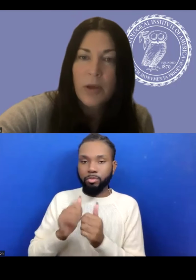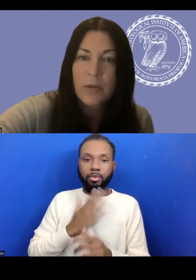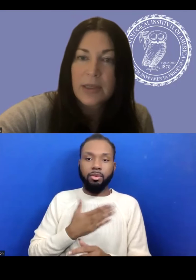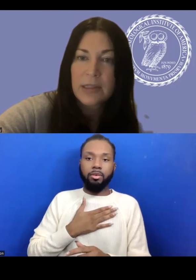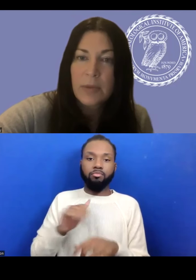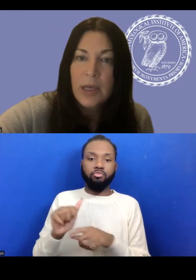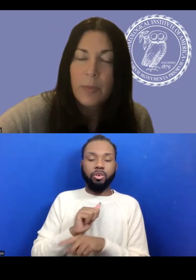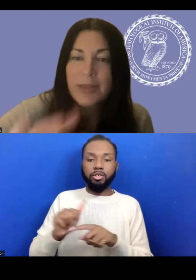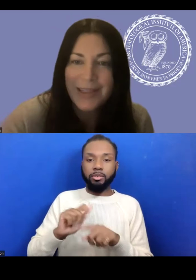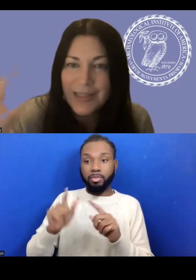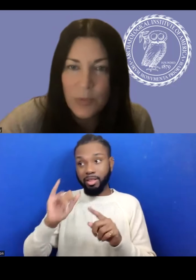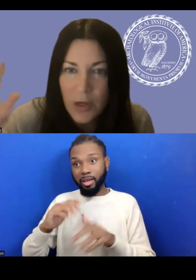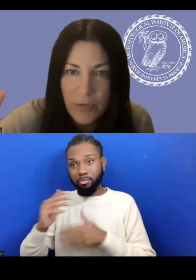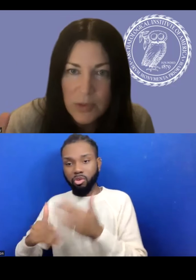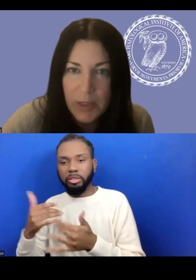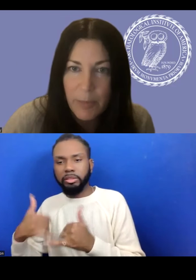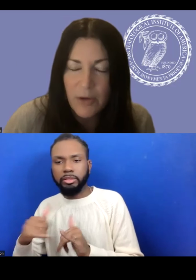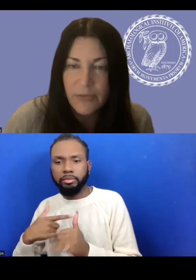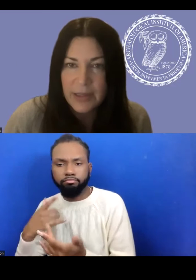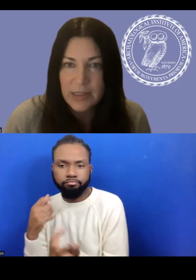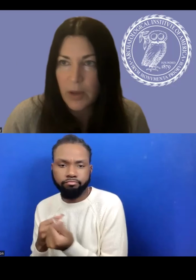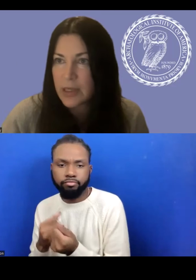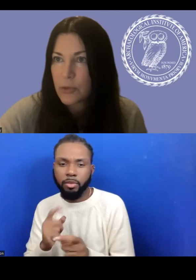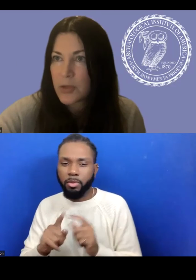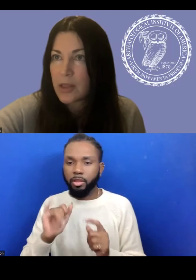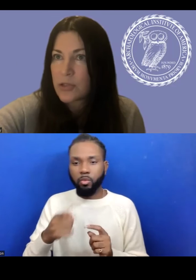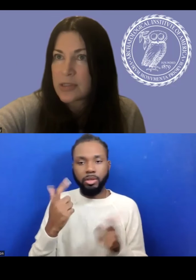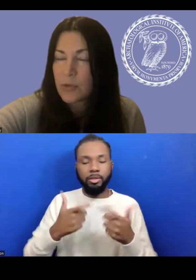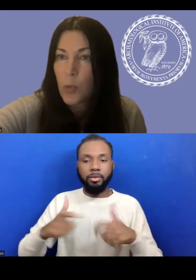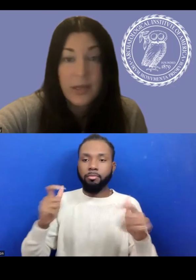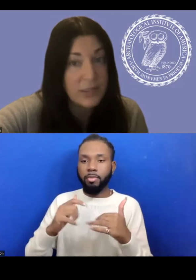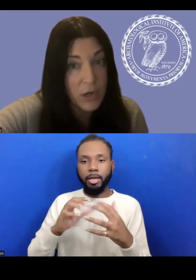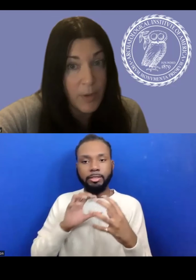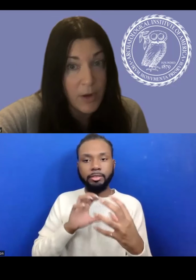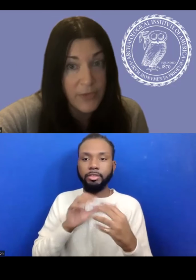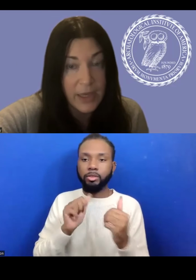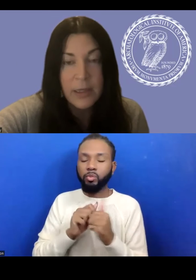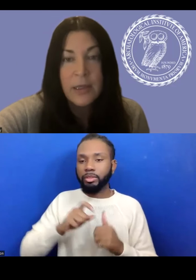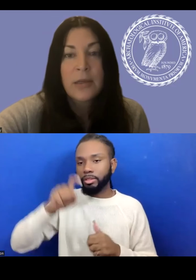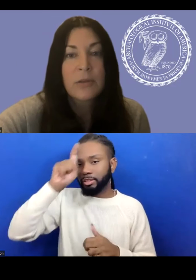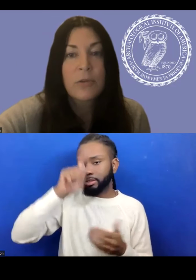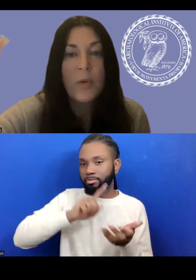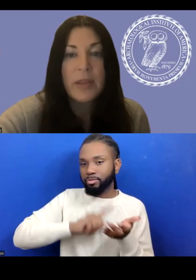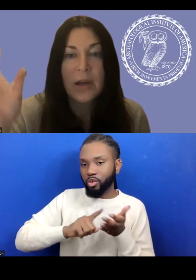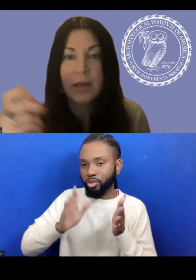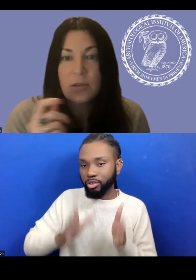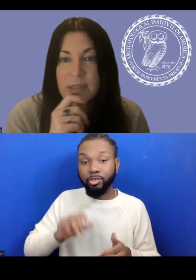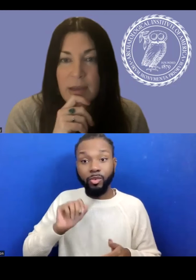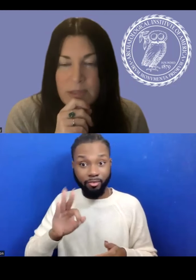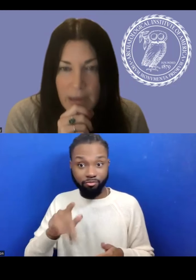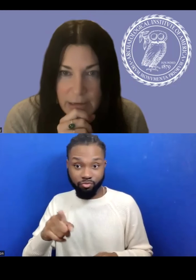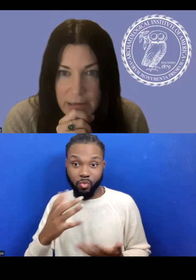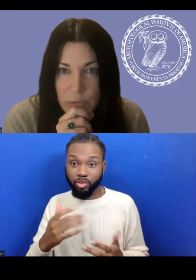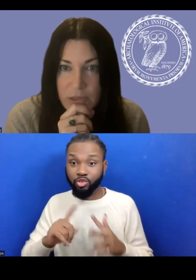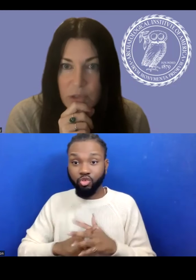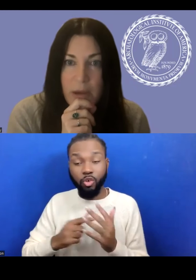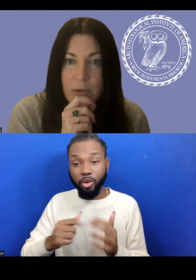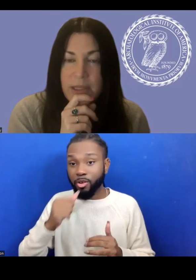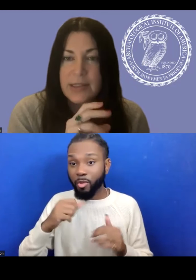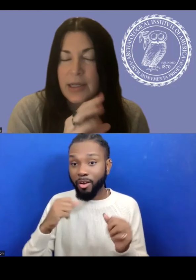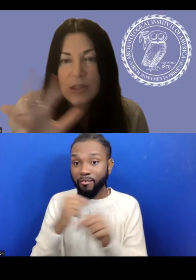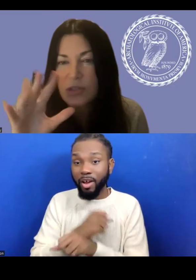considered monotheism. But this is one of those big bar fights among Egyptologists. If you want to start a bar fight, you go in there and you say, was Akhenaten's